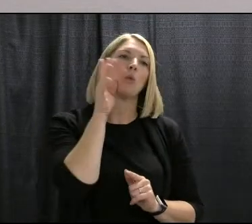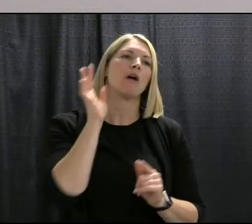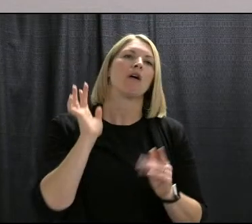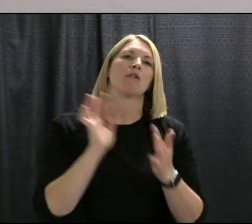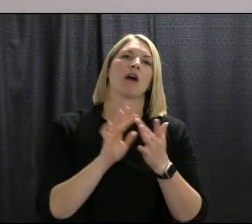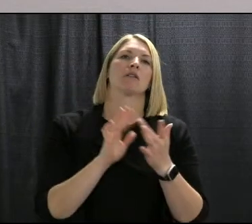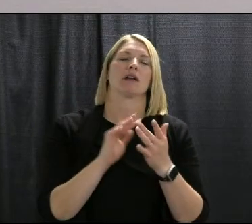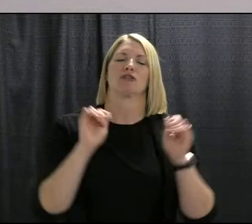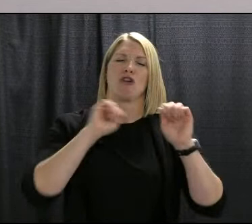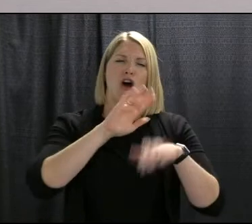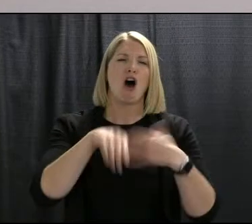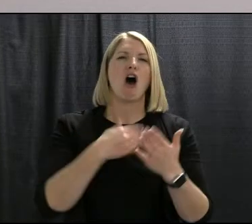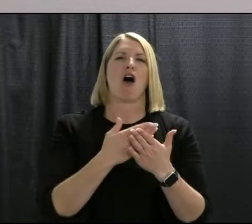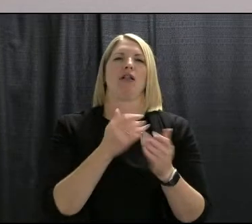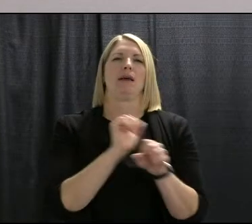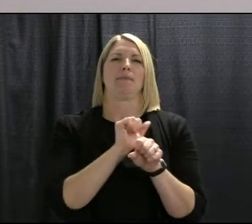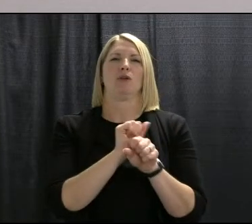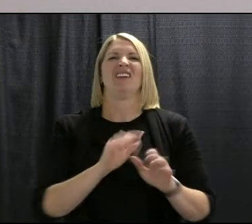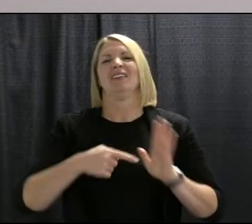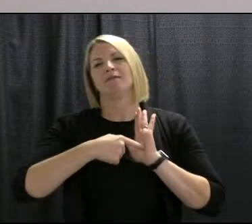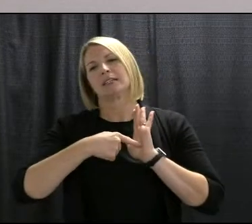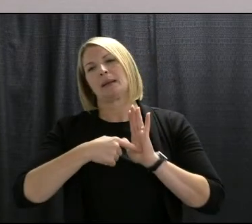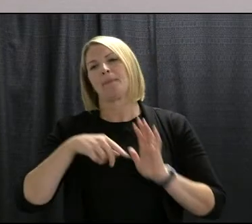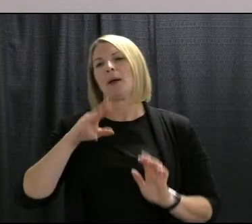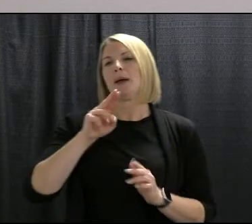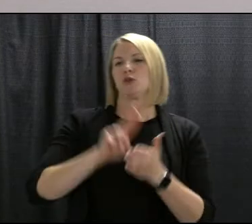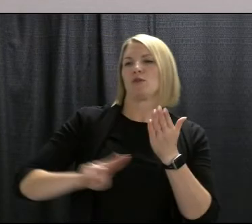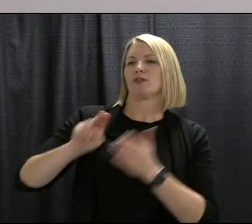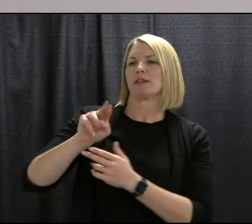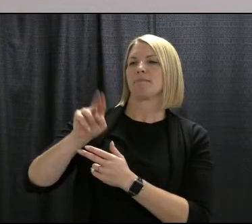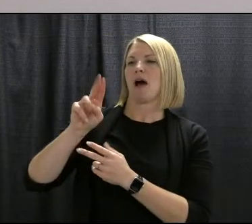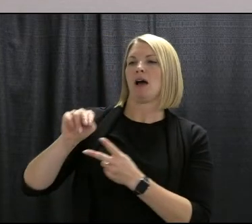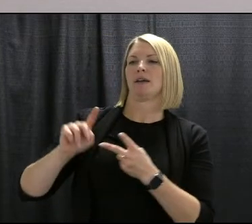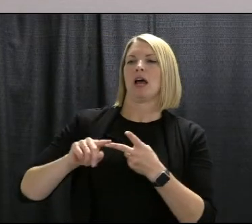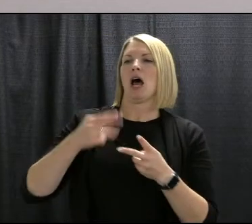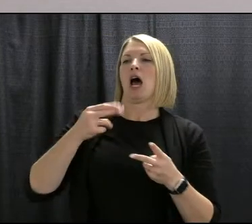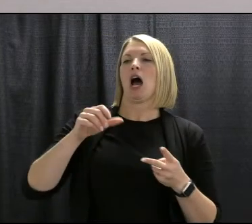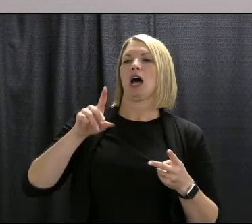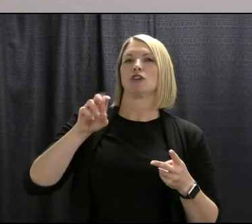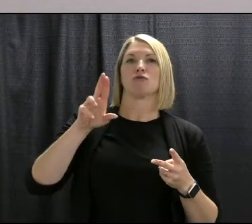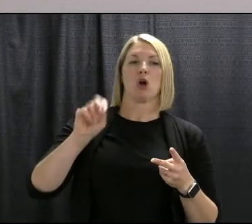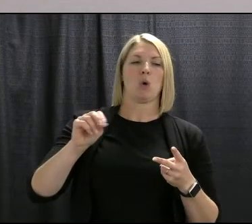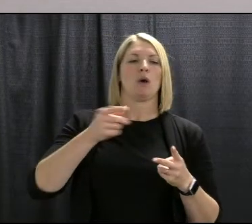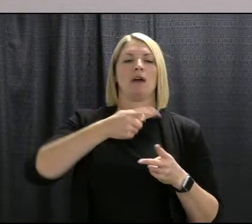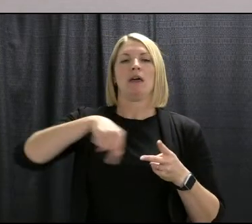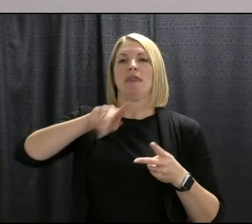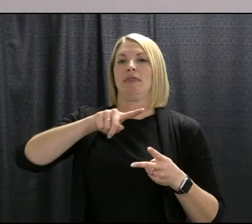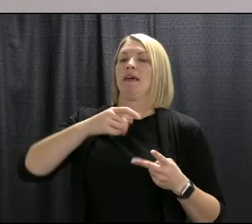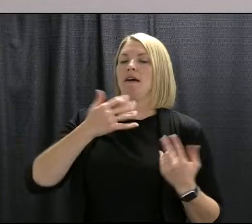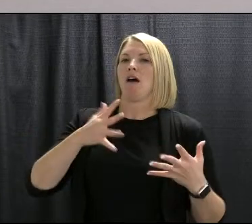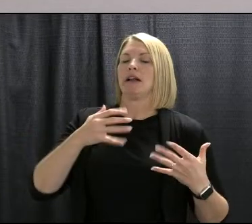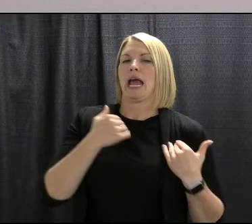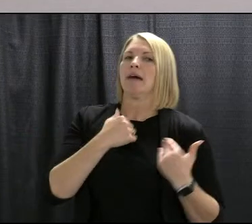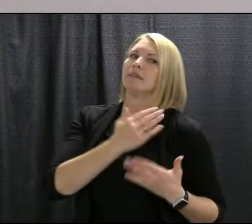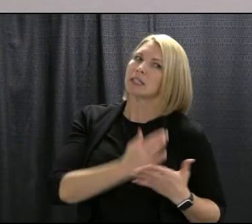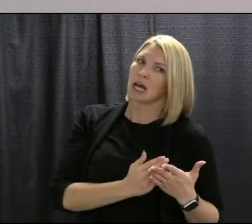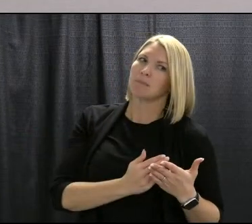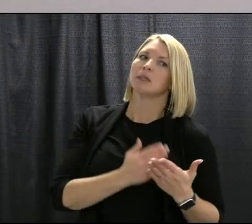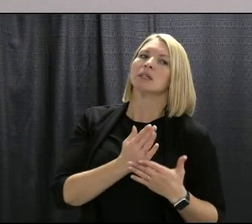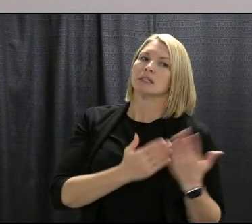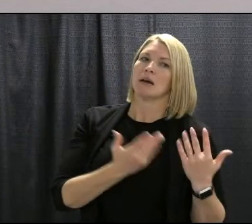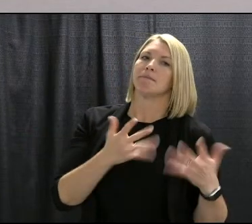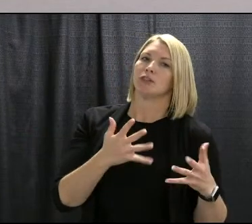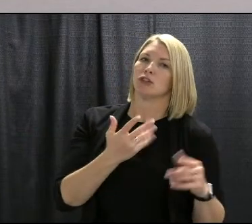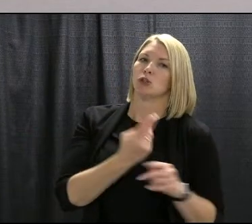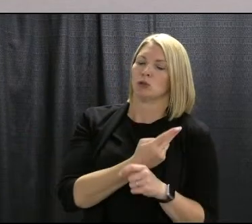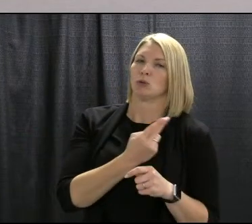talking about Hydro. They are in various stages of compliance, and they have to, many of them use the HAY system,